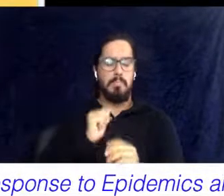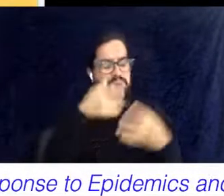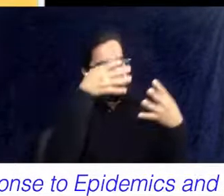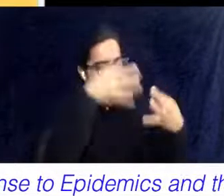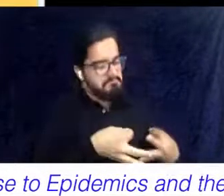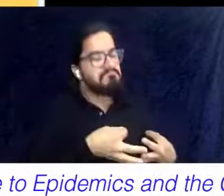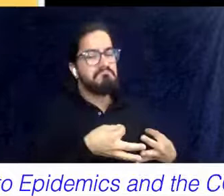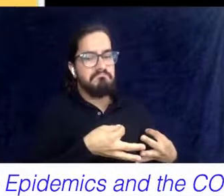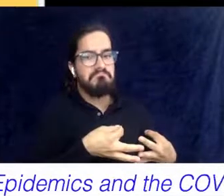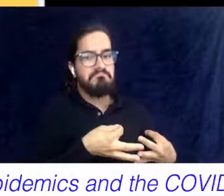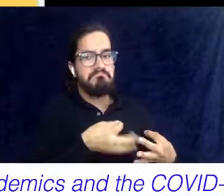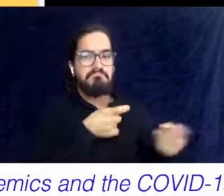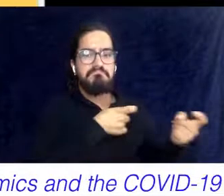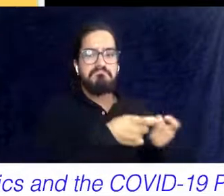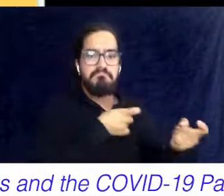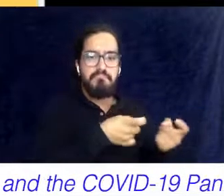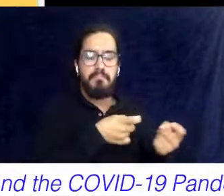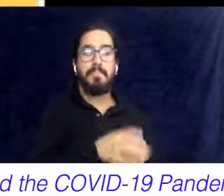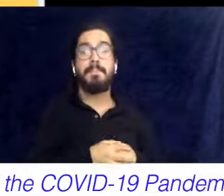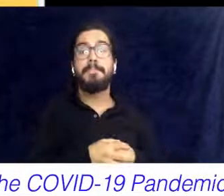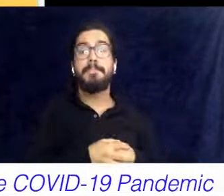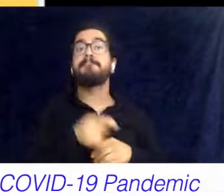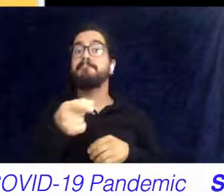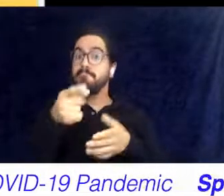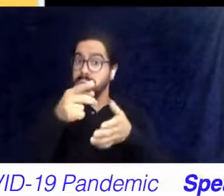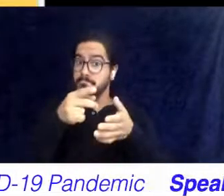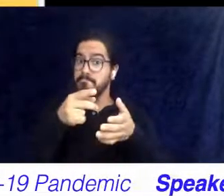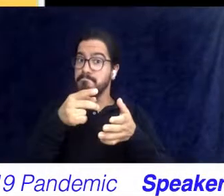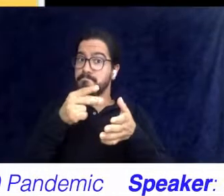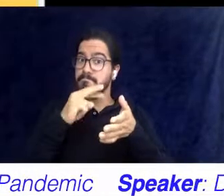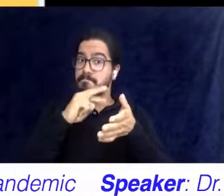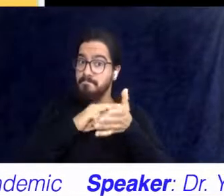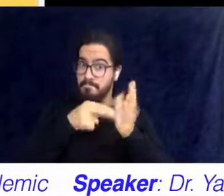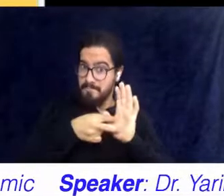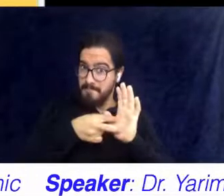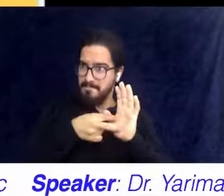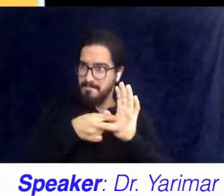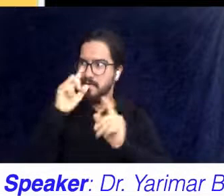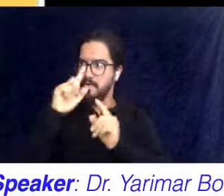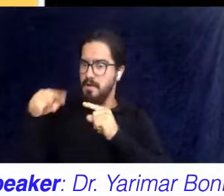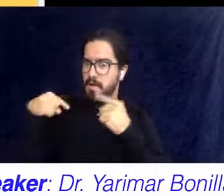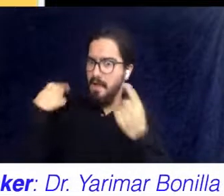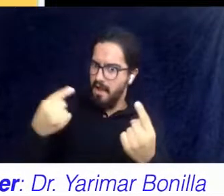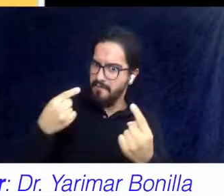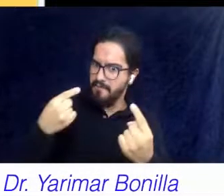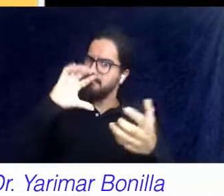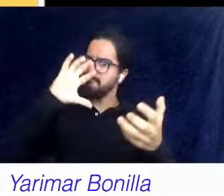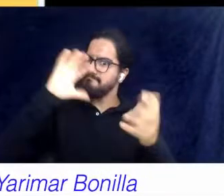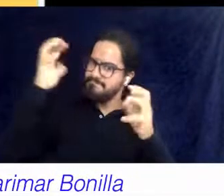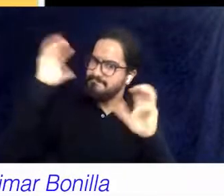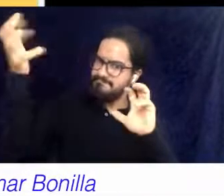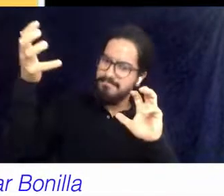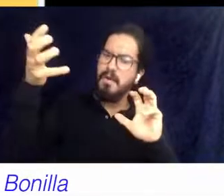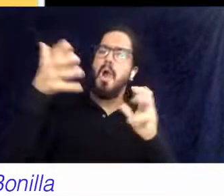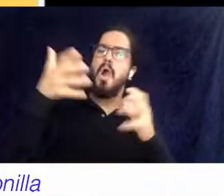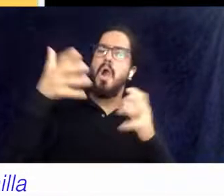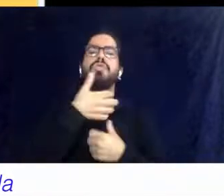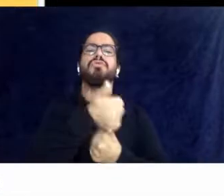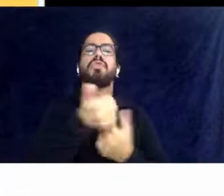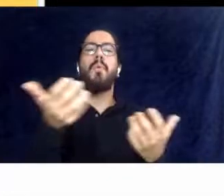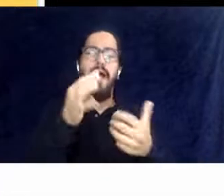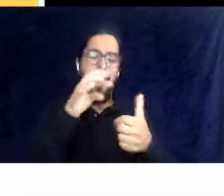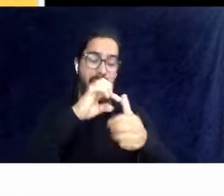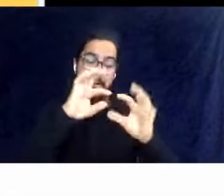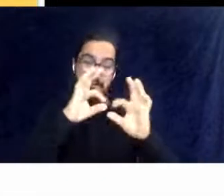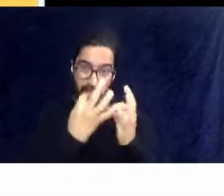on from Maria, from the earthquakes, et cetera, has been family and friends and community. And so to a certain extent, it makes sense